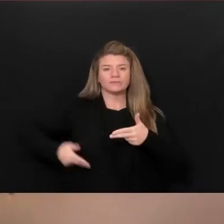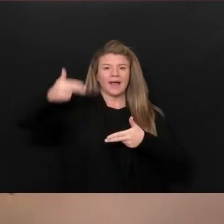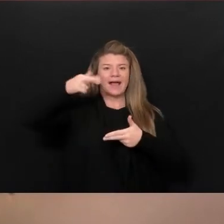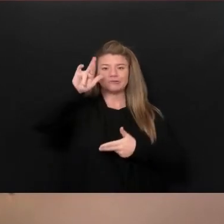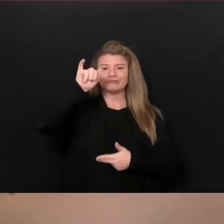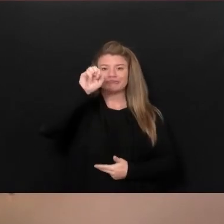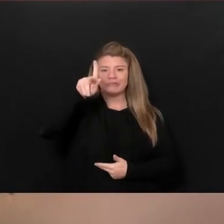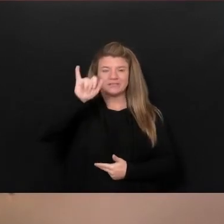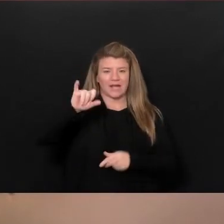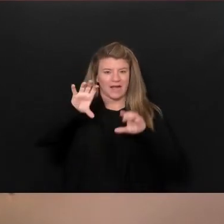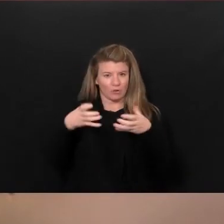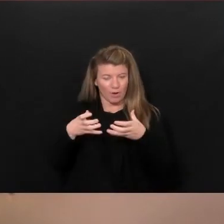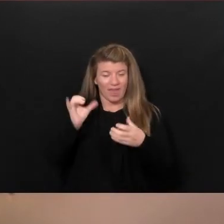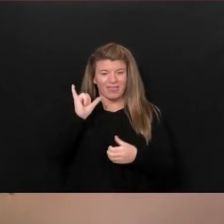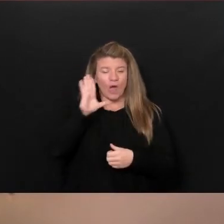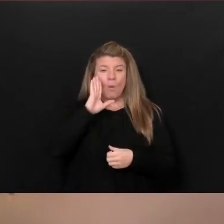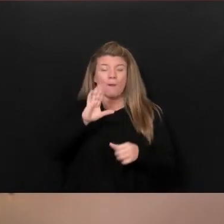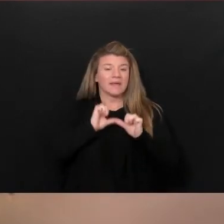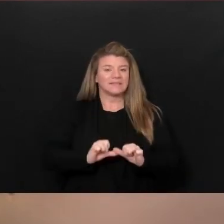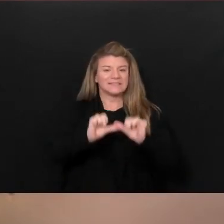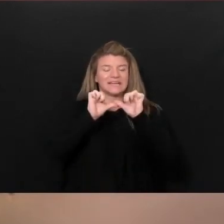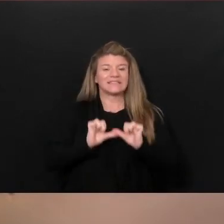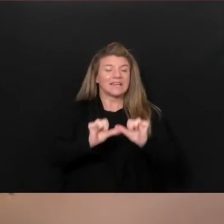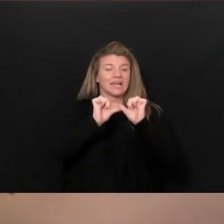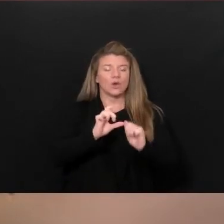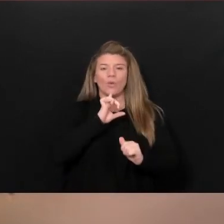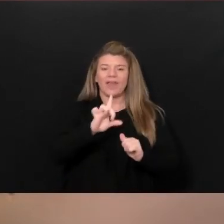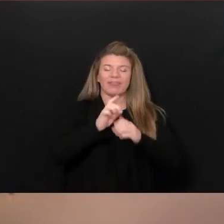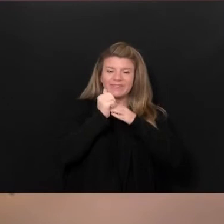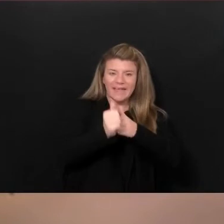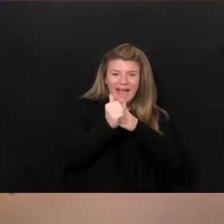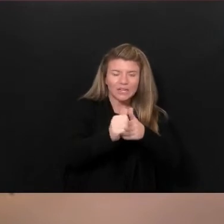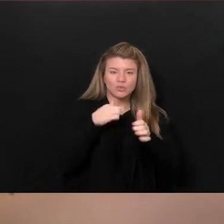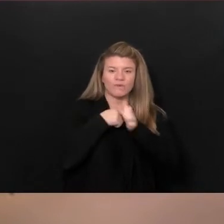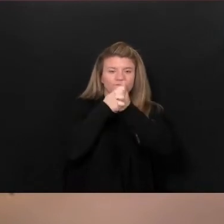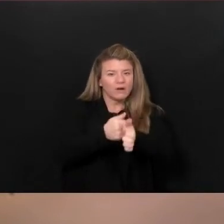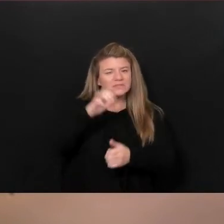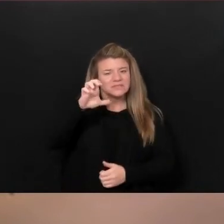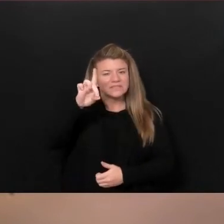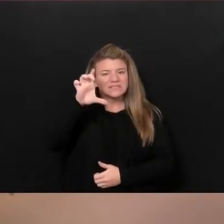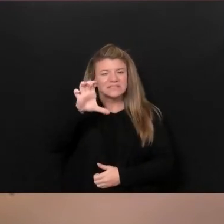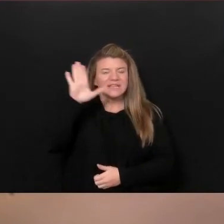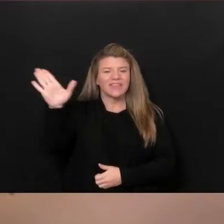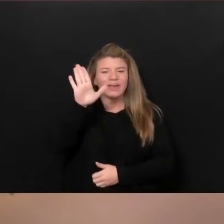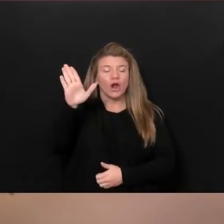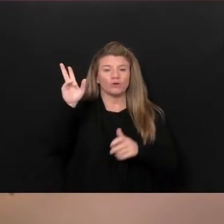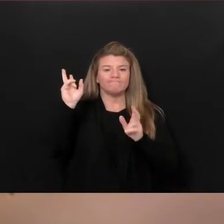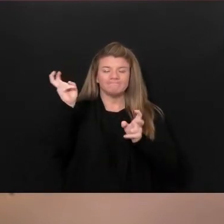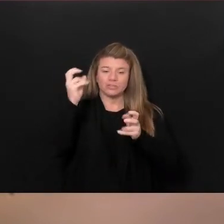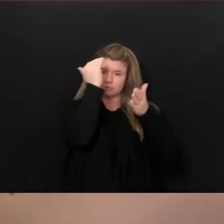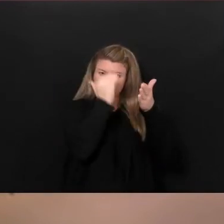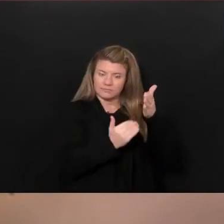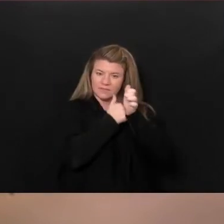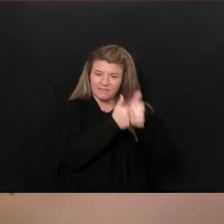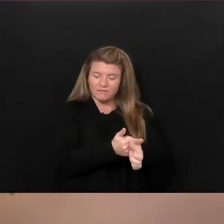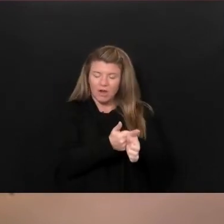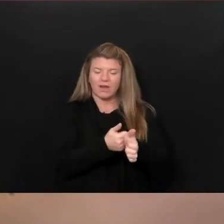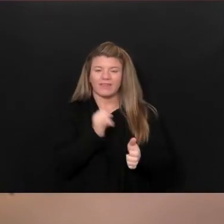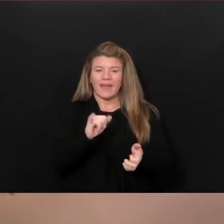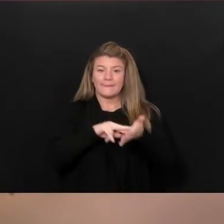categories that would be consistent with the guidance that the Centers for Disease Control has issued, or our